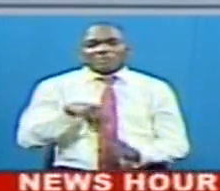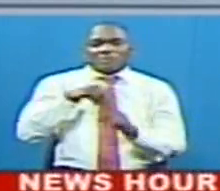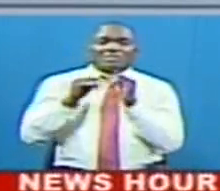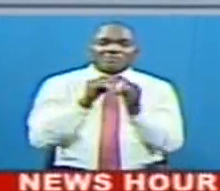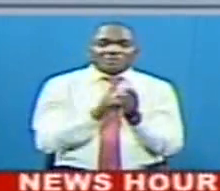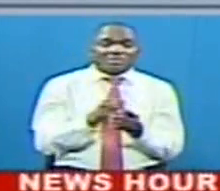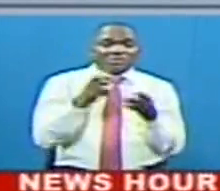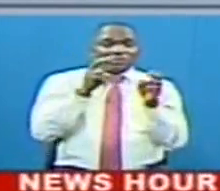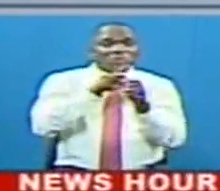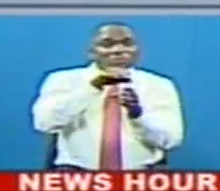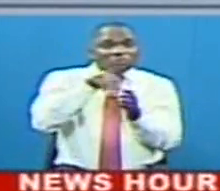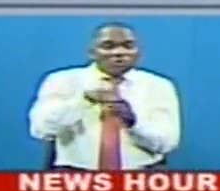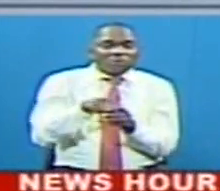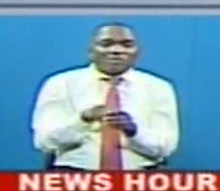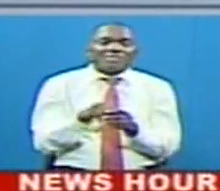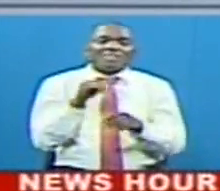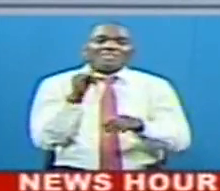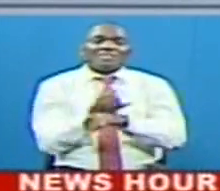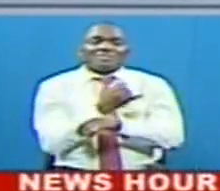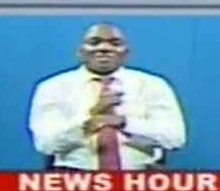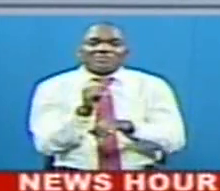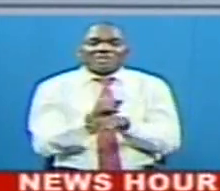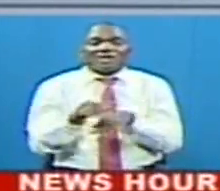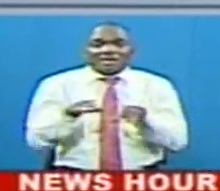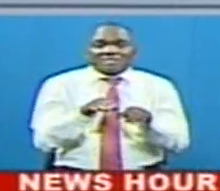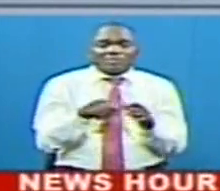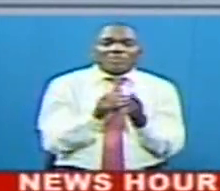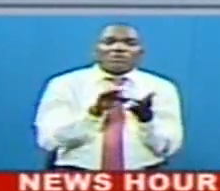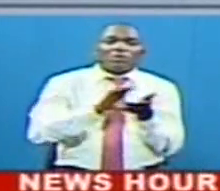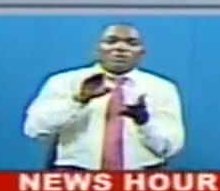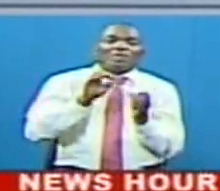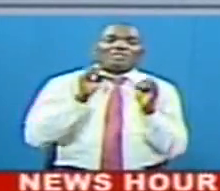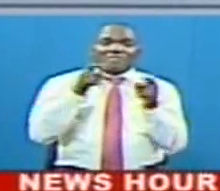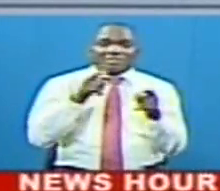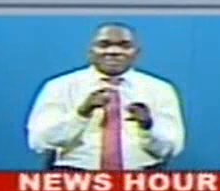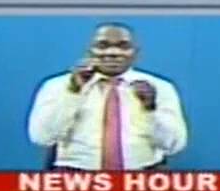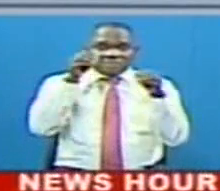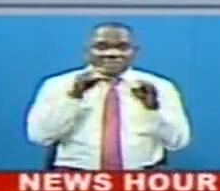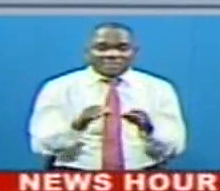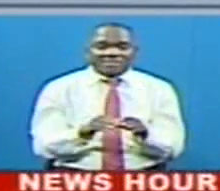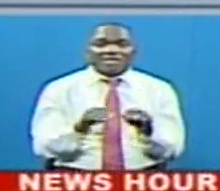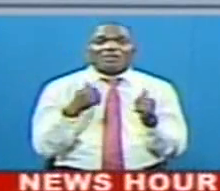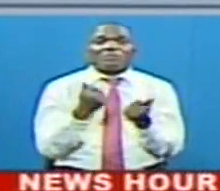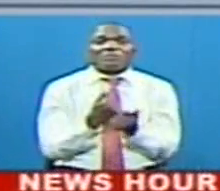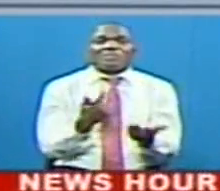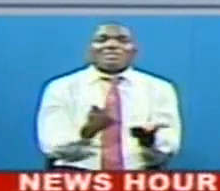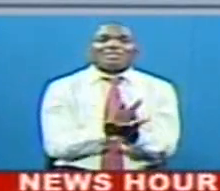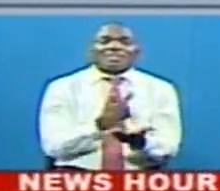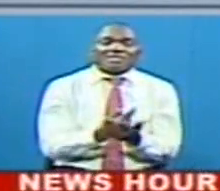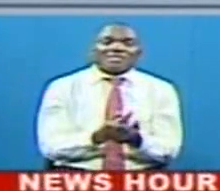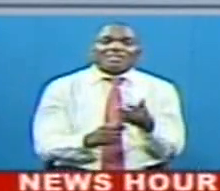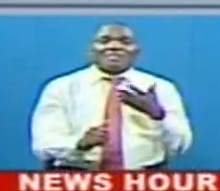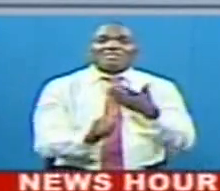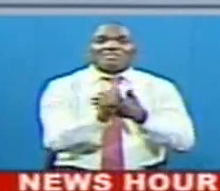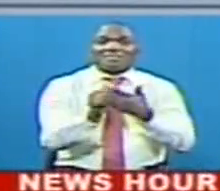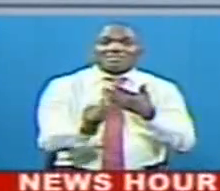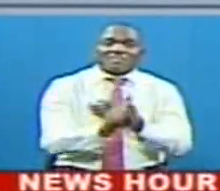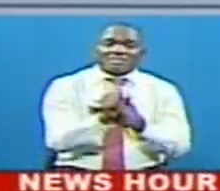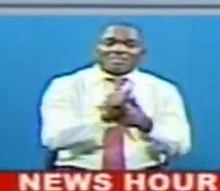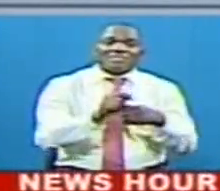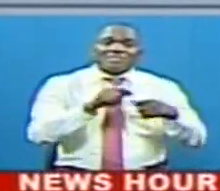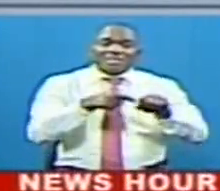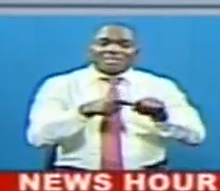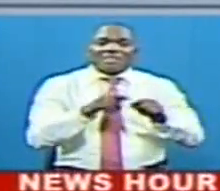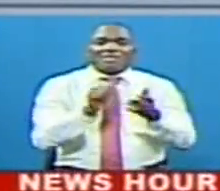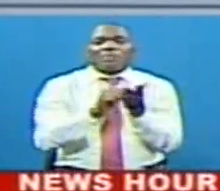interview. Factors including an industrial action by the College of Education Teachers Association of Ghana threatened the